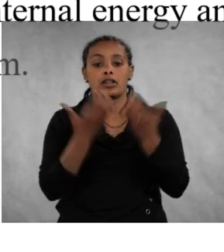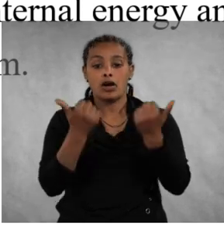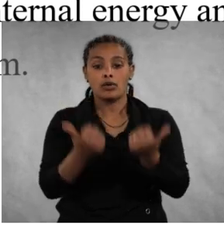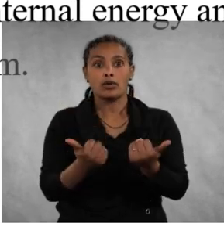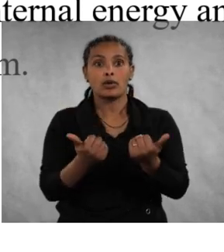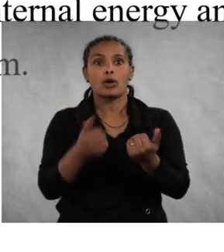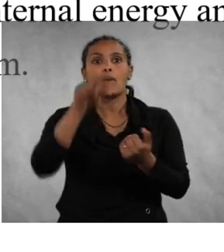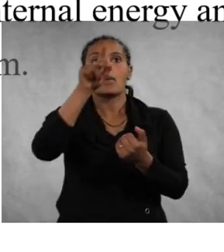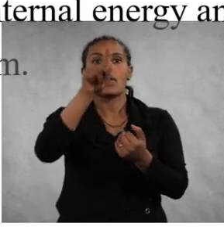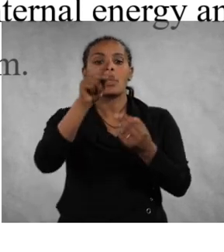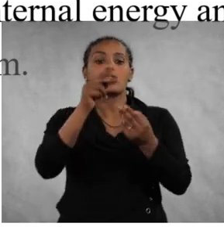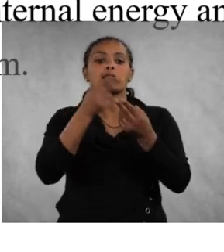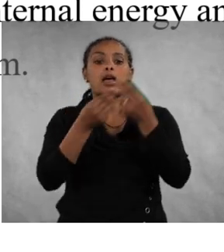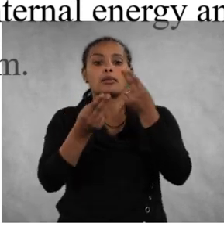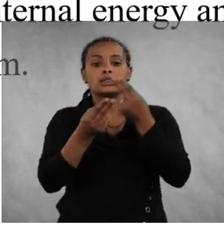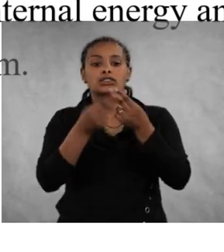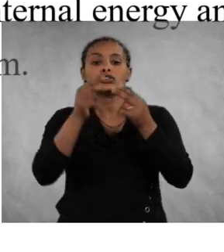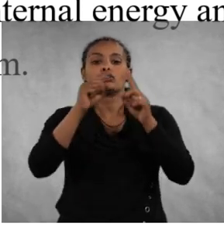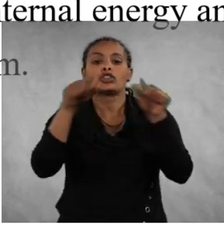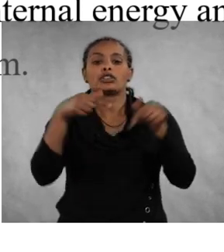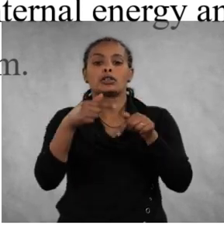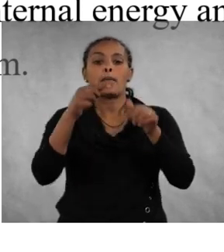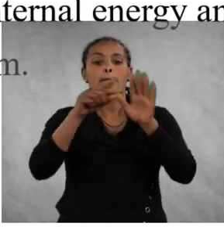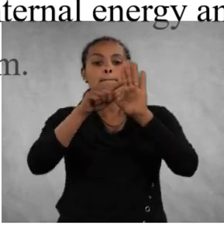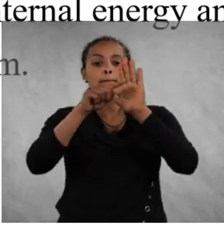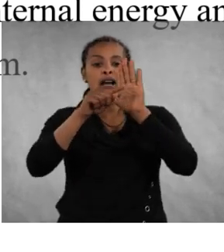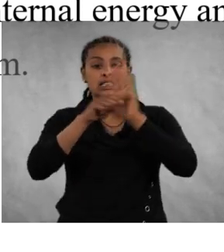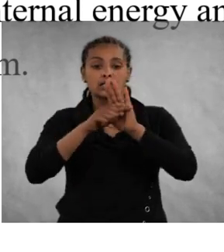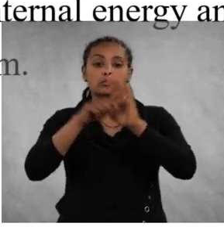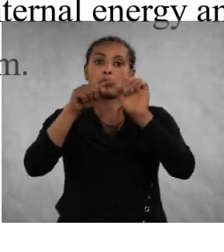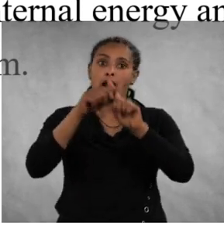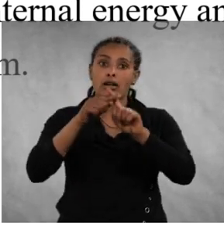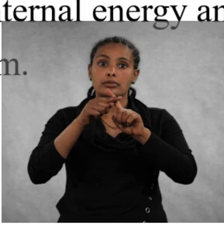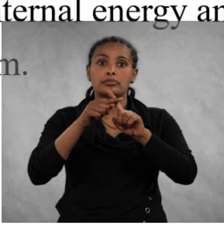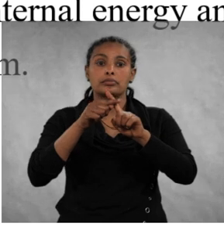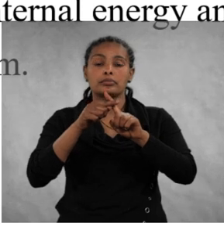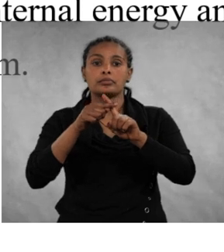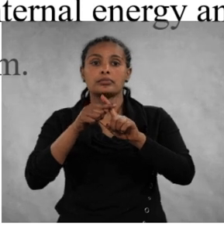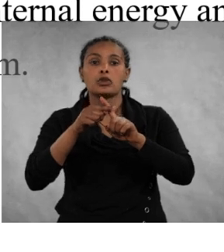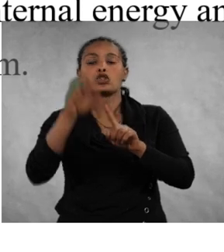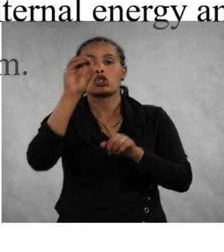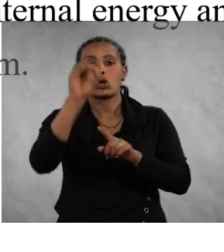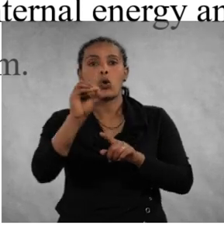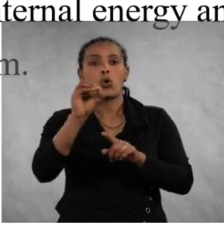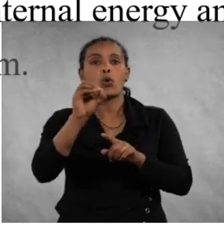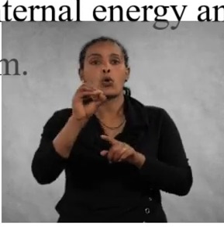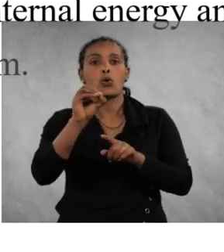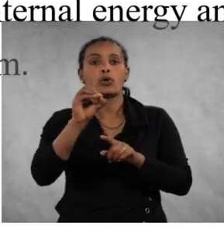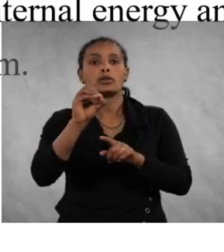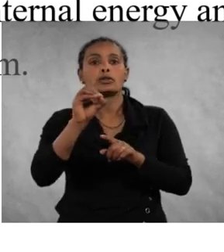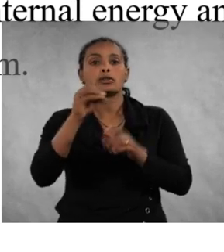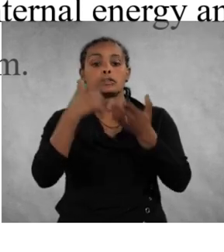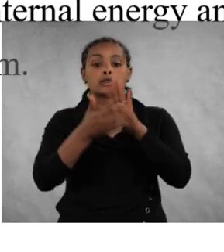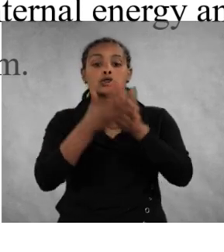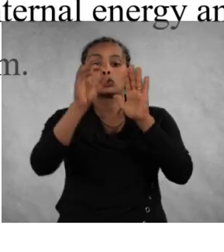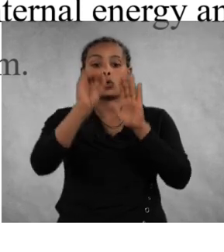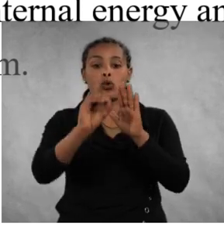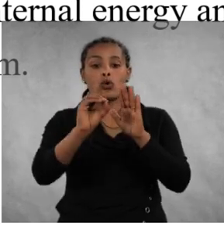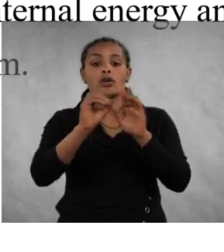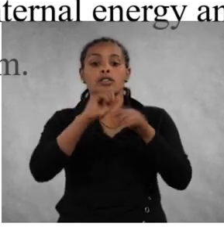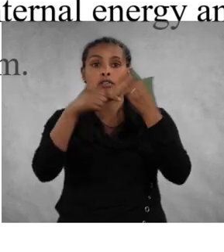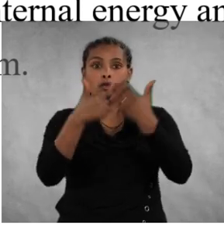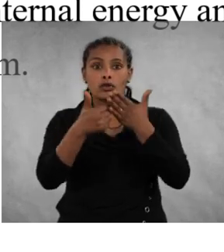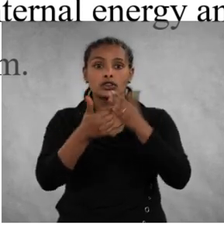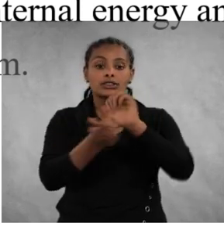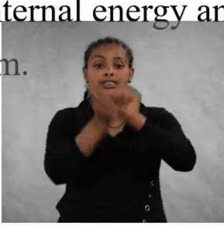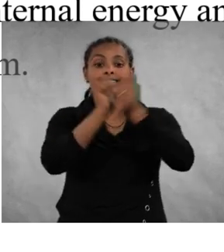Now P times change in volume minus plus P times change in volume is 0. This term is 0. Therefore,